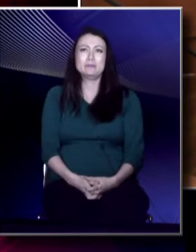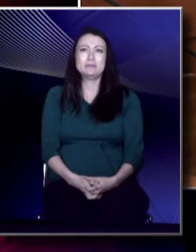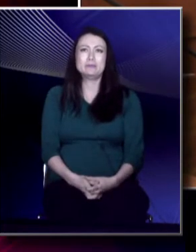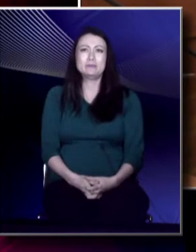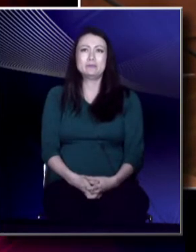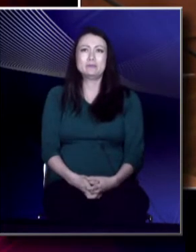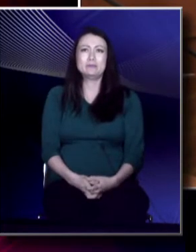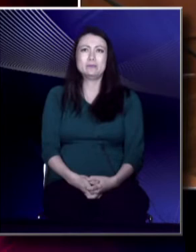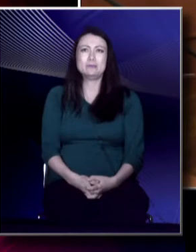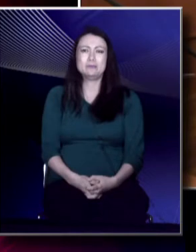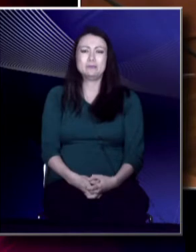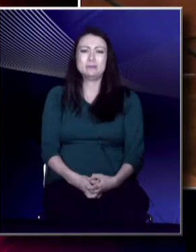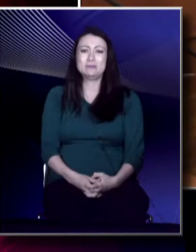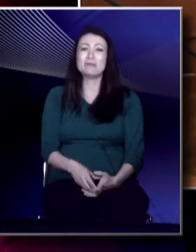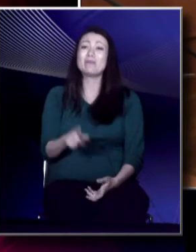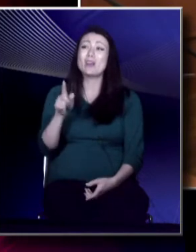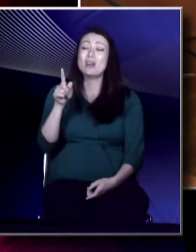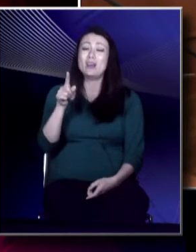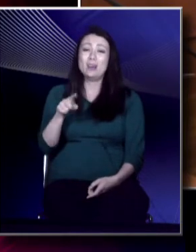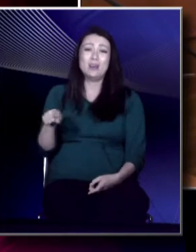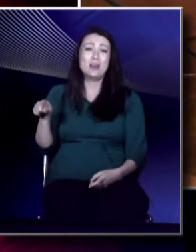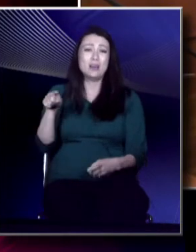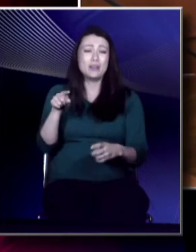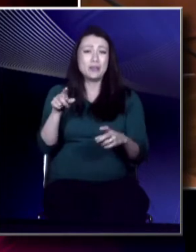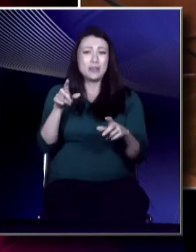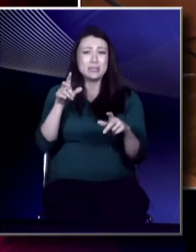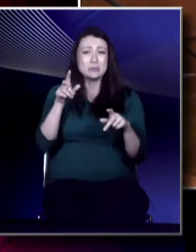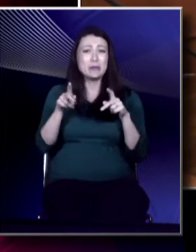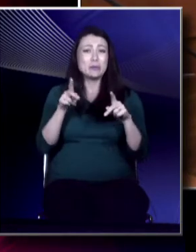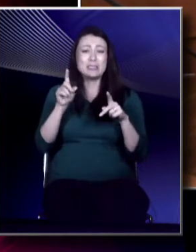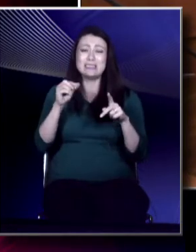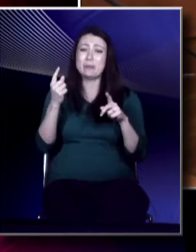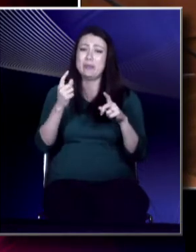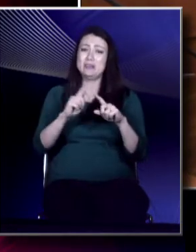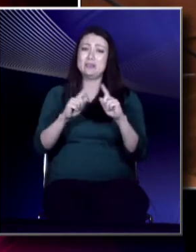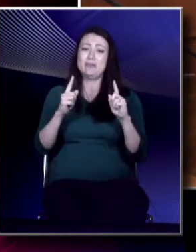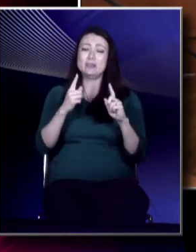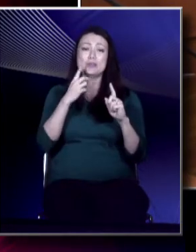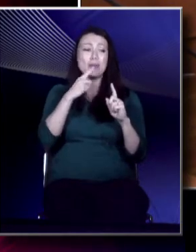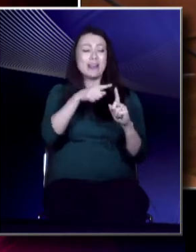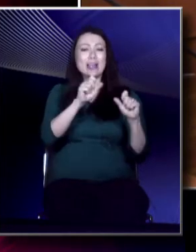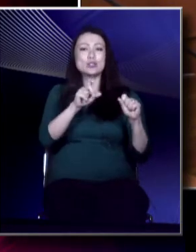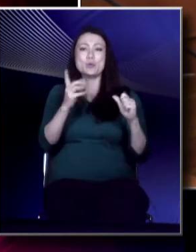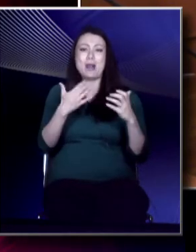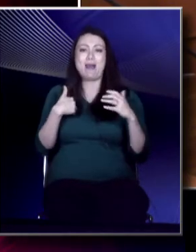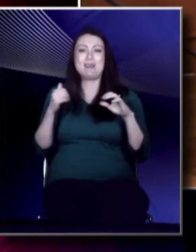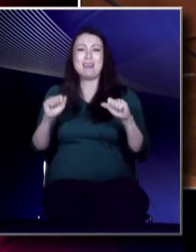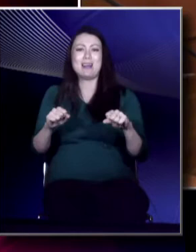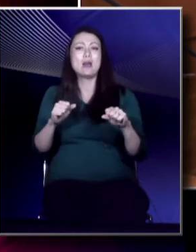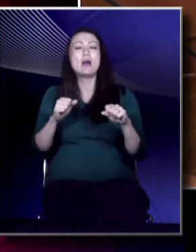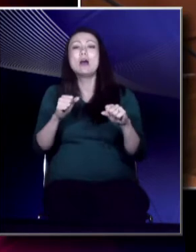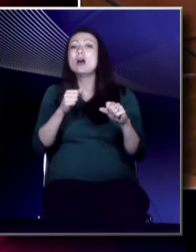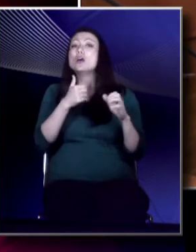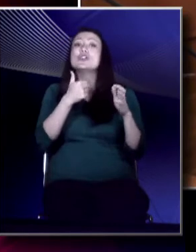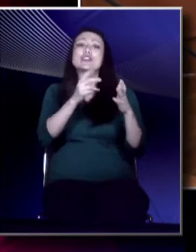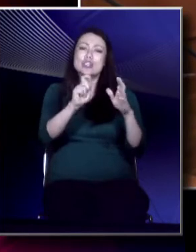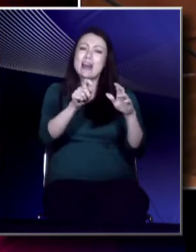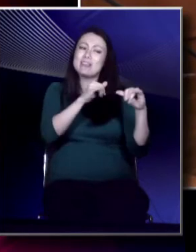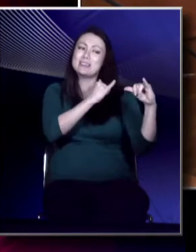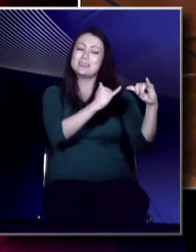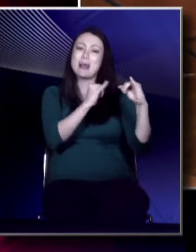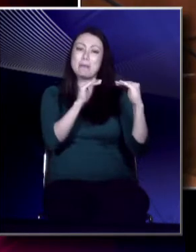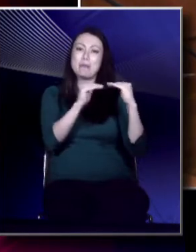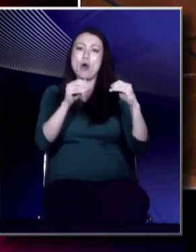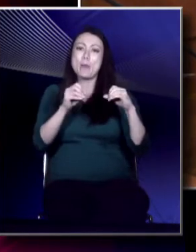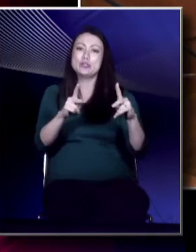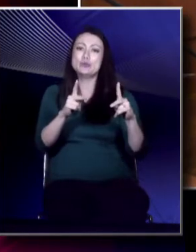These people need something different to be able to do the same thing I can, and I think that they should have the opportunity no matter what they're born with or what they develop over time.